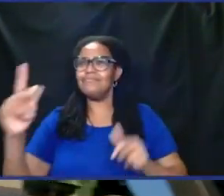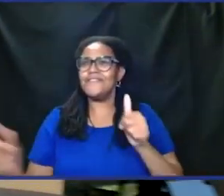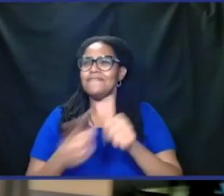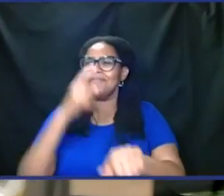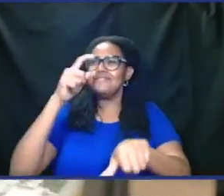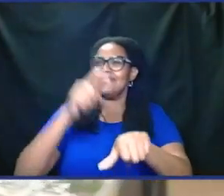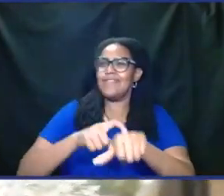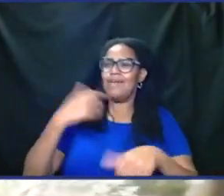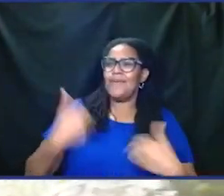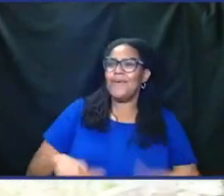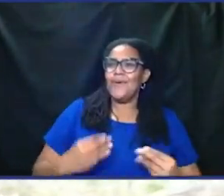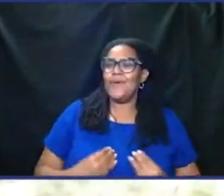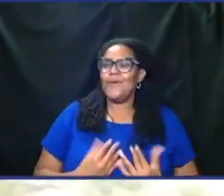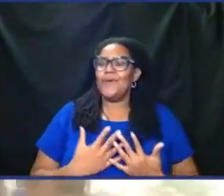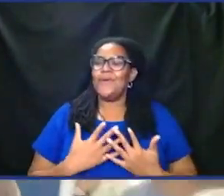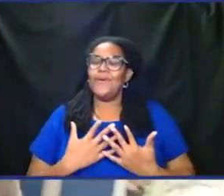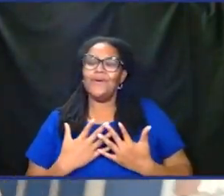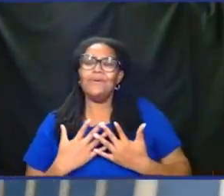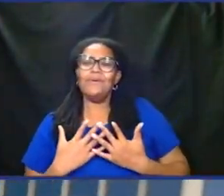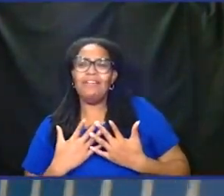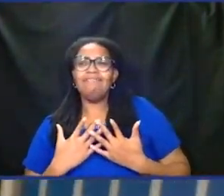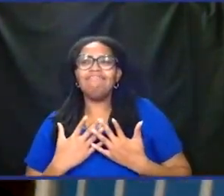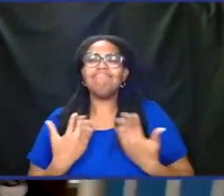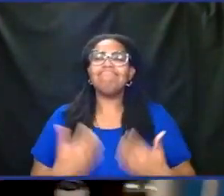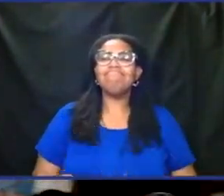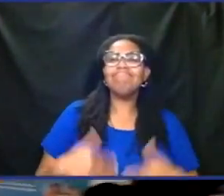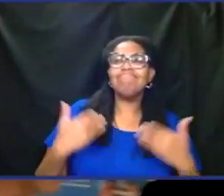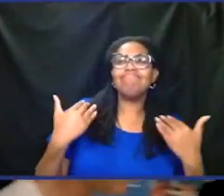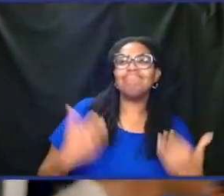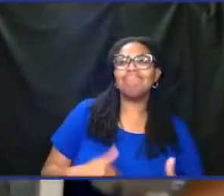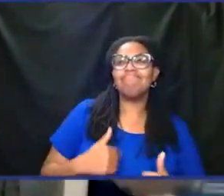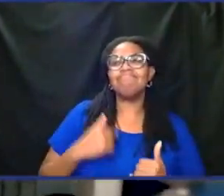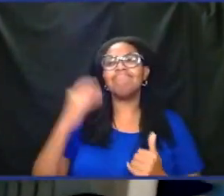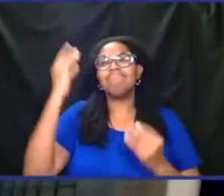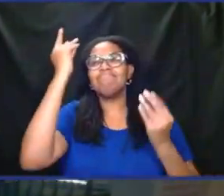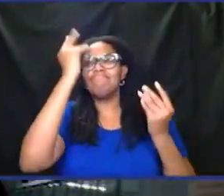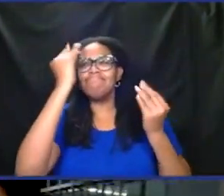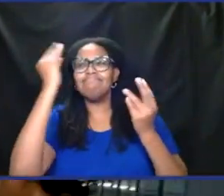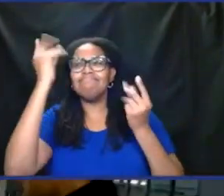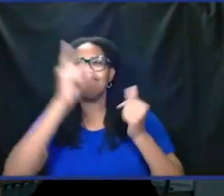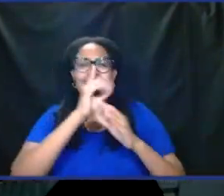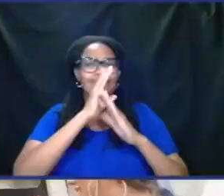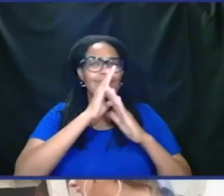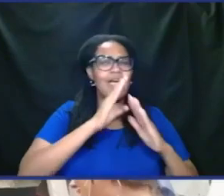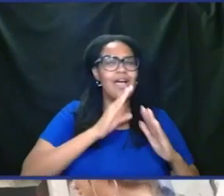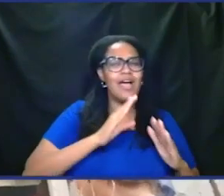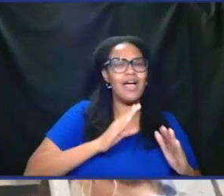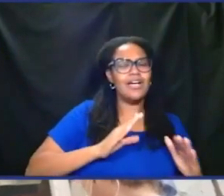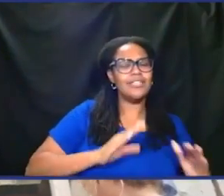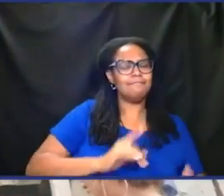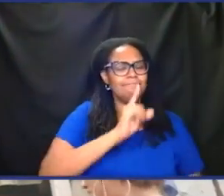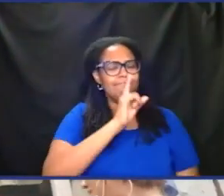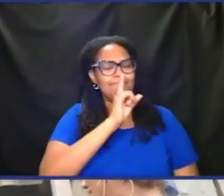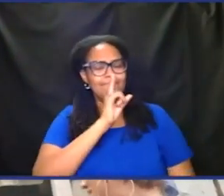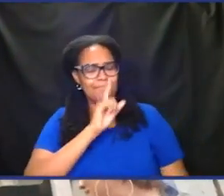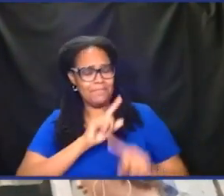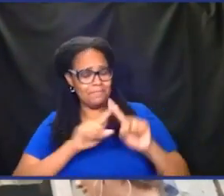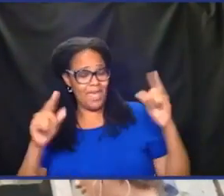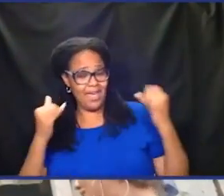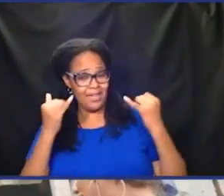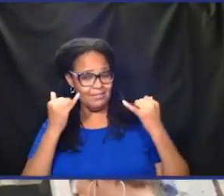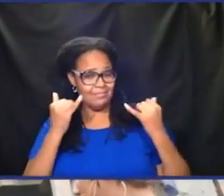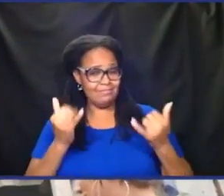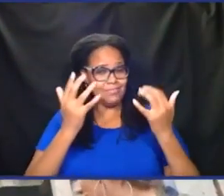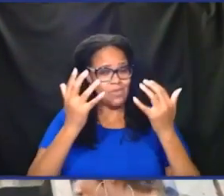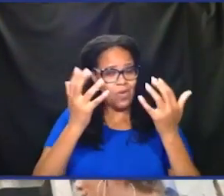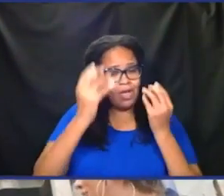shining so bright. Kept my voice down, never spoke up at night. But I'll tell you